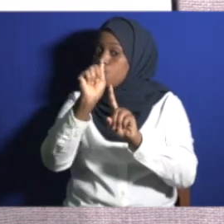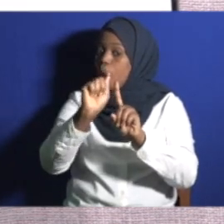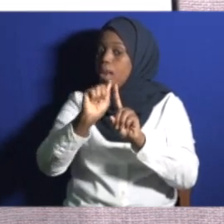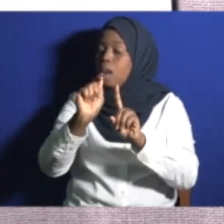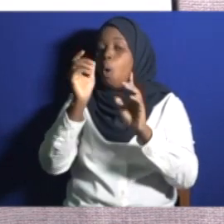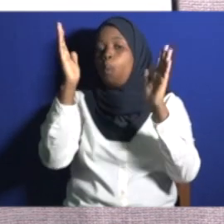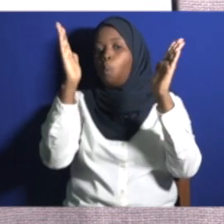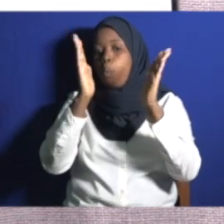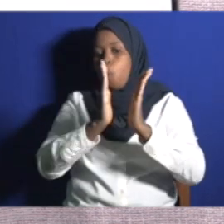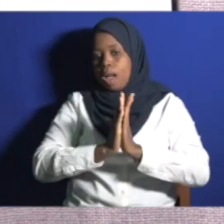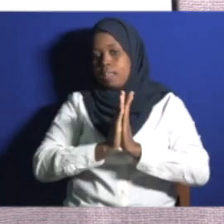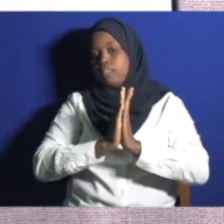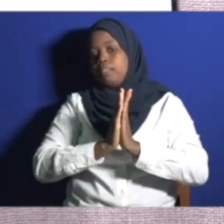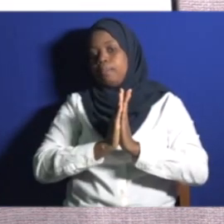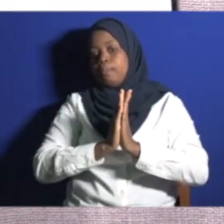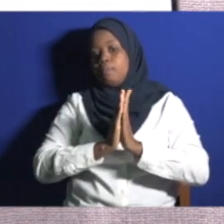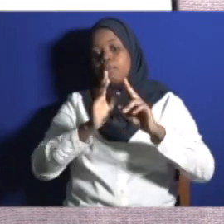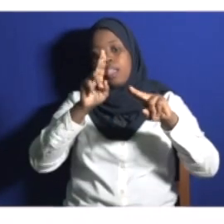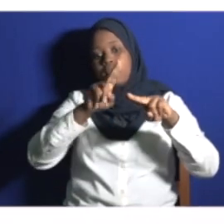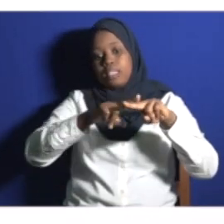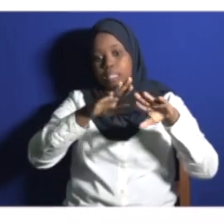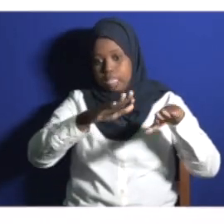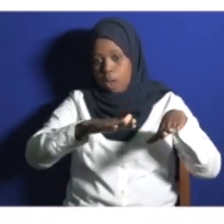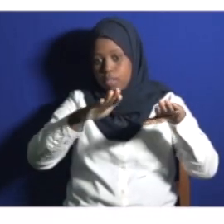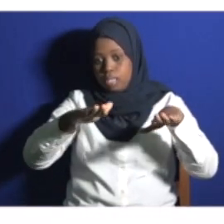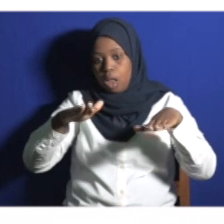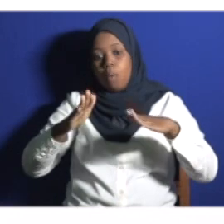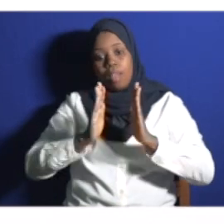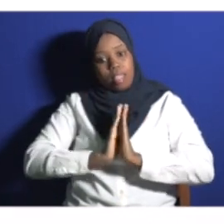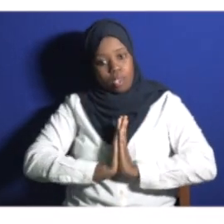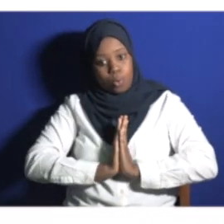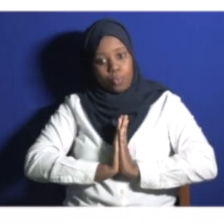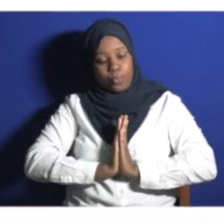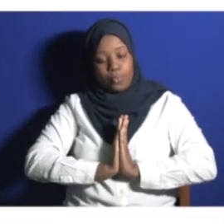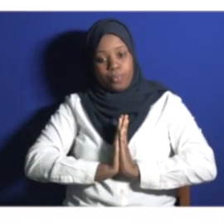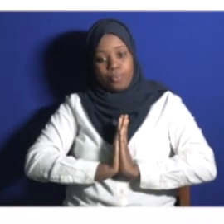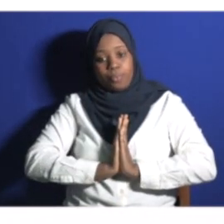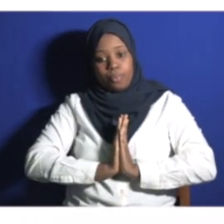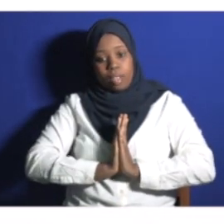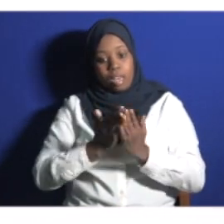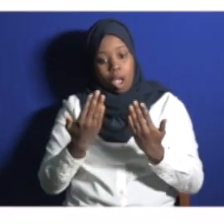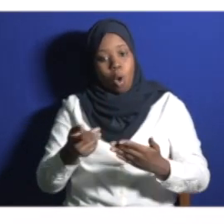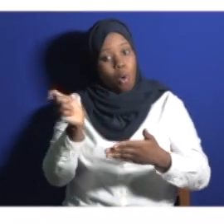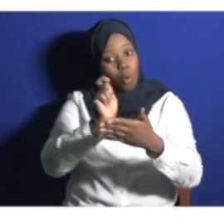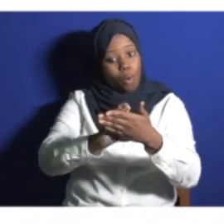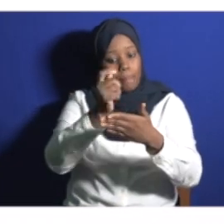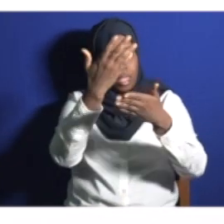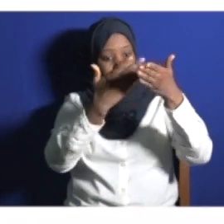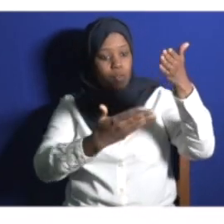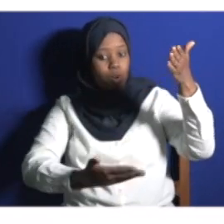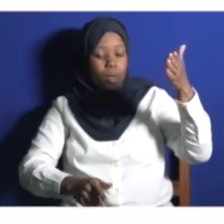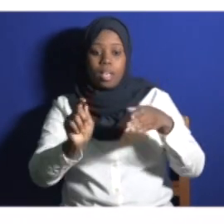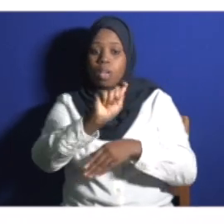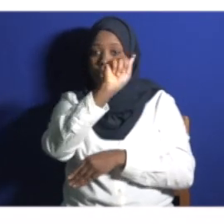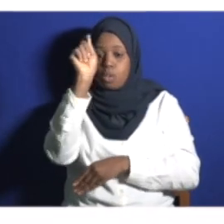Take your seat. Sit down now. Thank you. Now, copy the following questions for more practice.